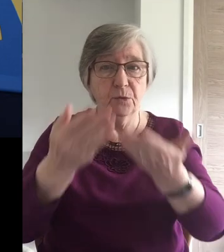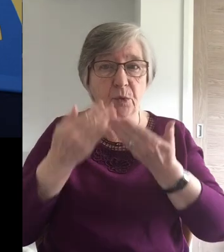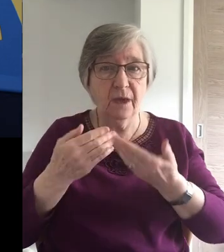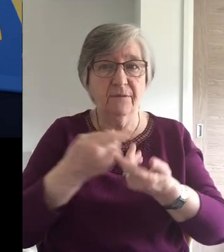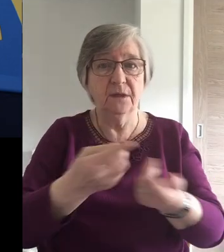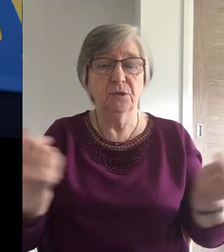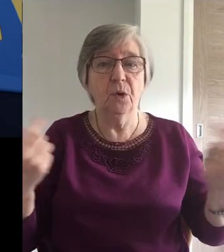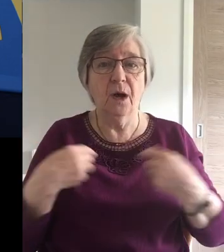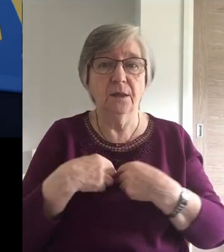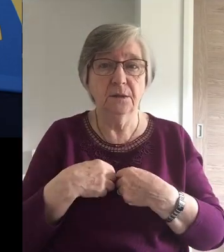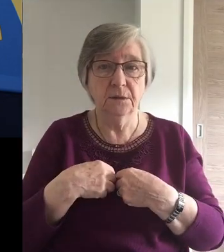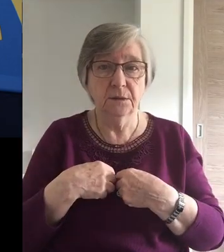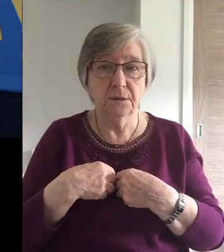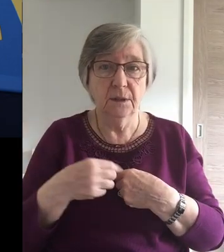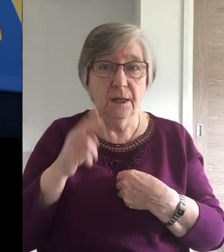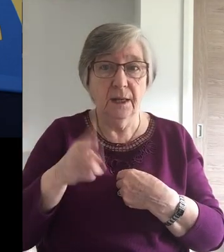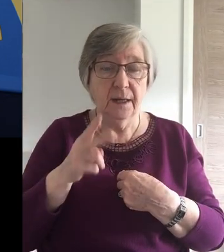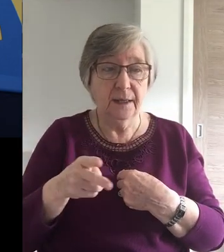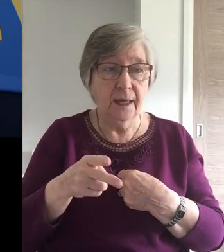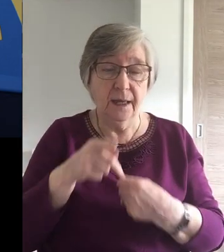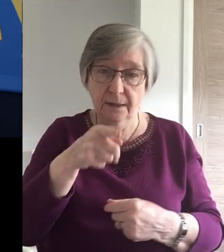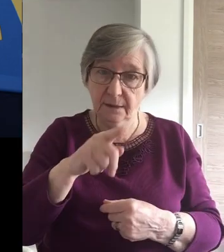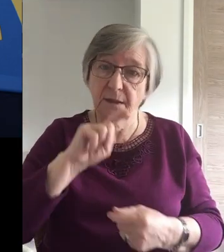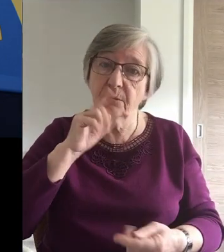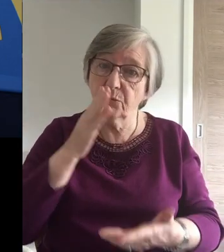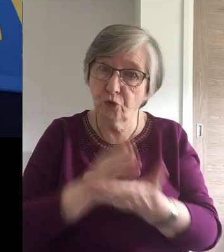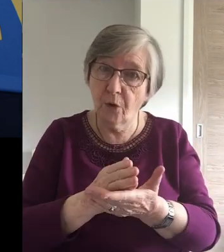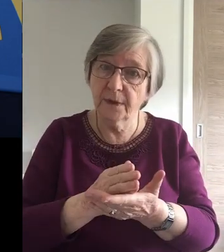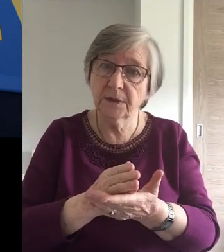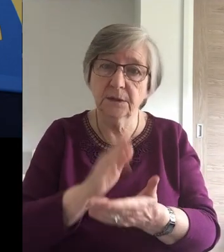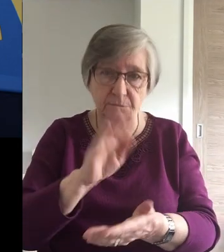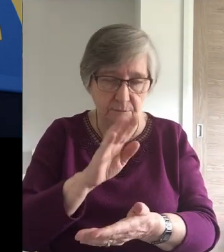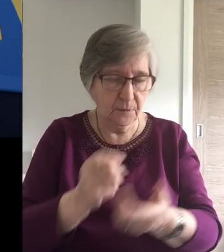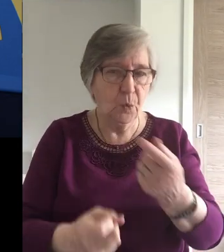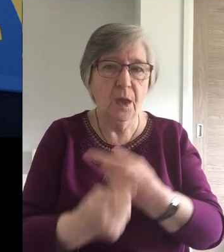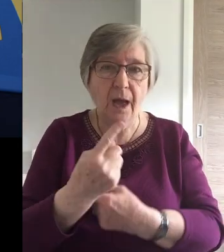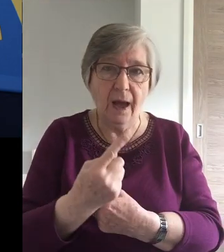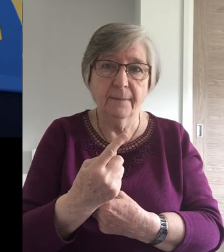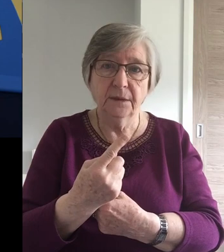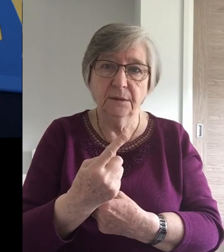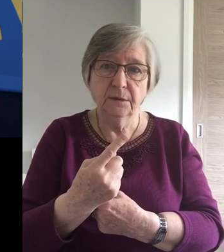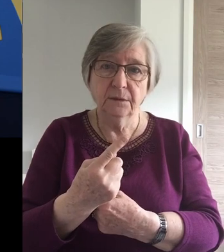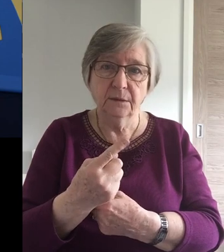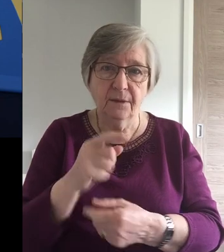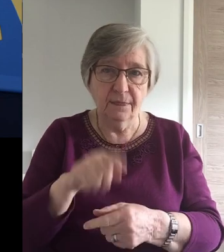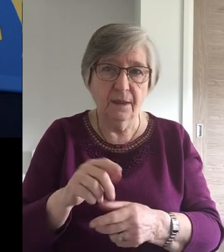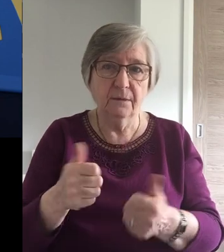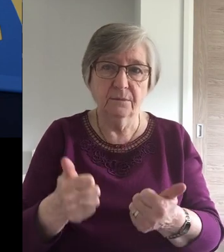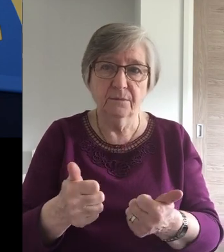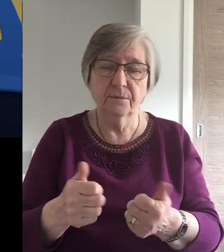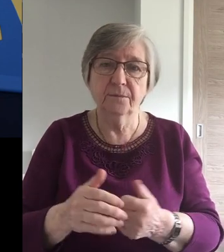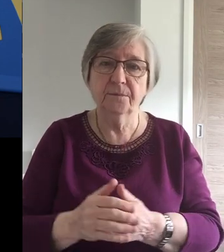us. And again, here are promises that you've kept, words that you have fulfilled.